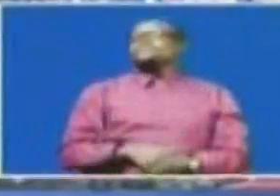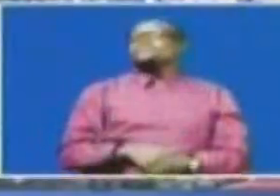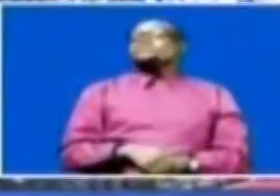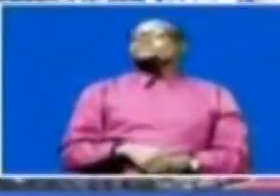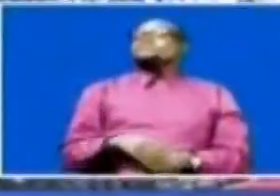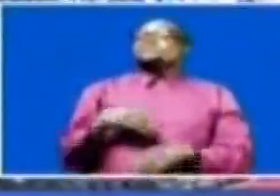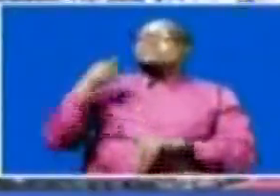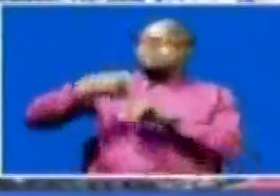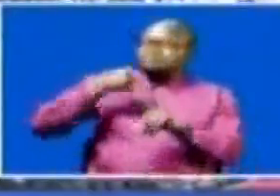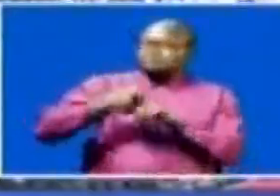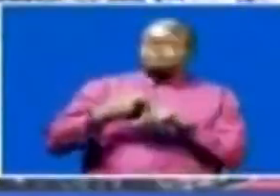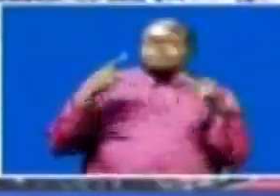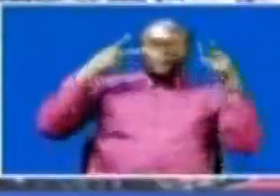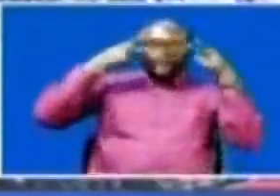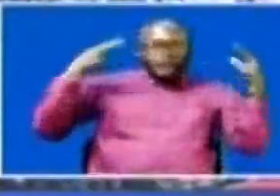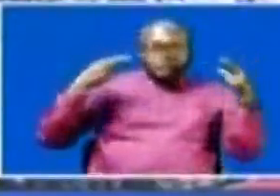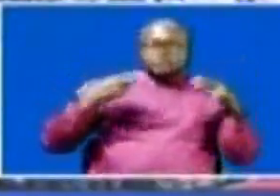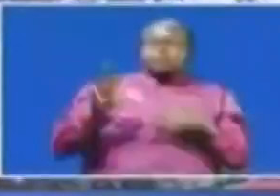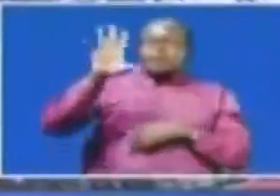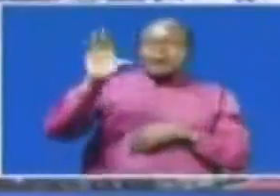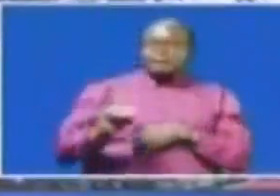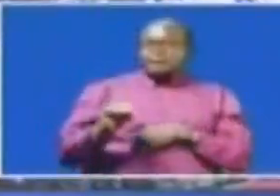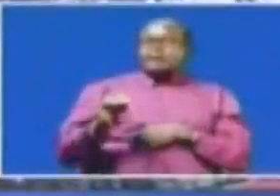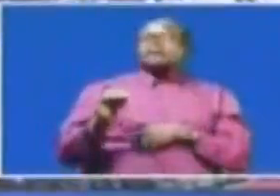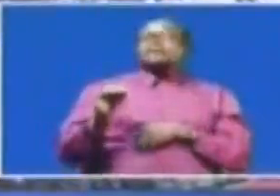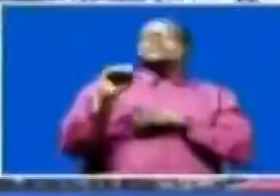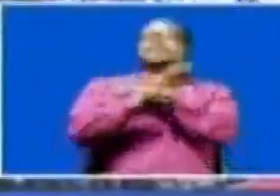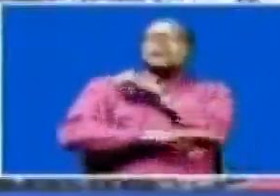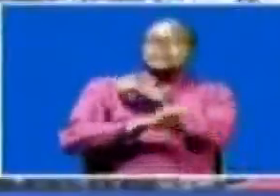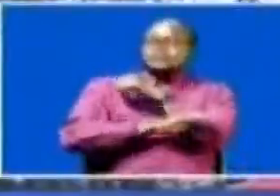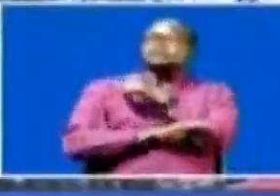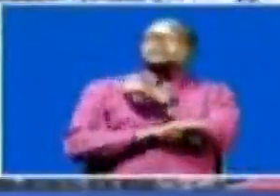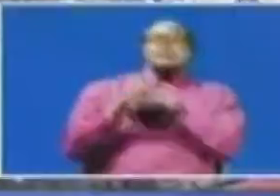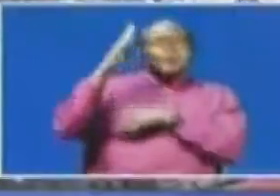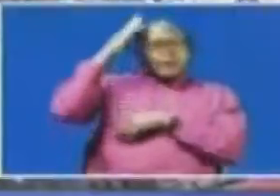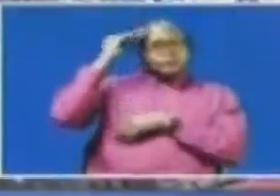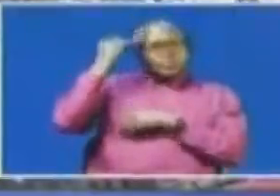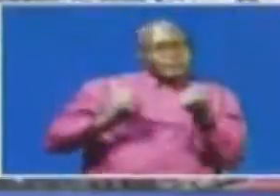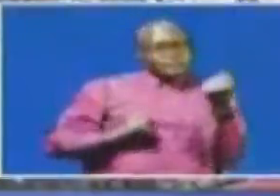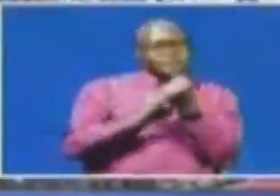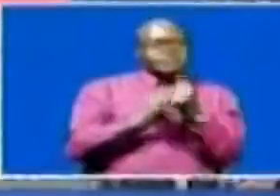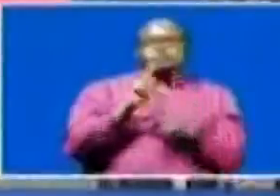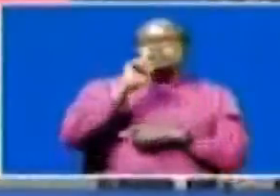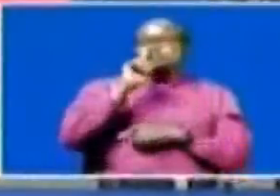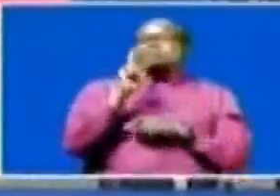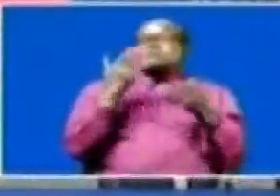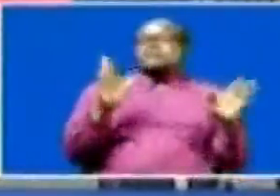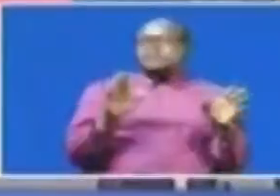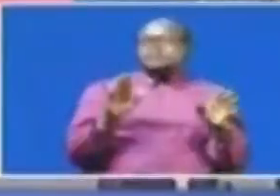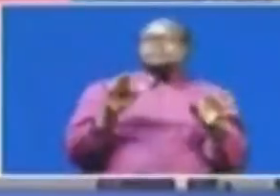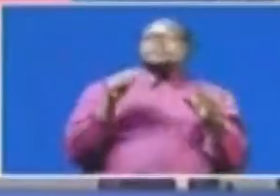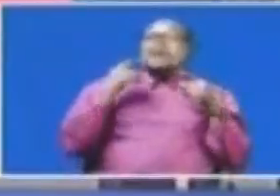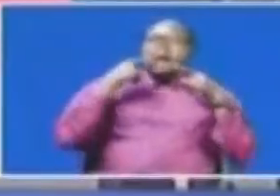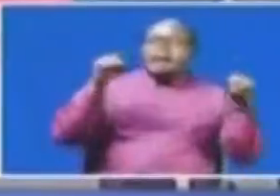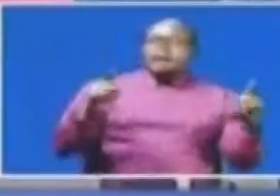fight against terrorism, African mission in Somalia received a major boost, with UK announcing